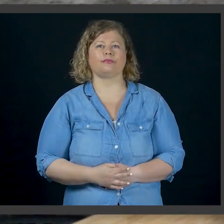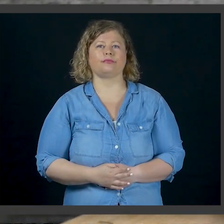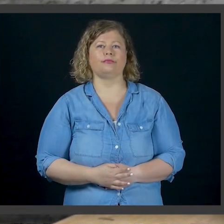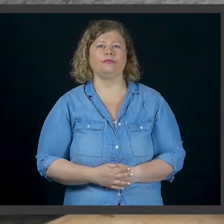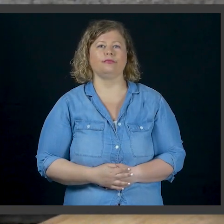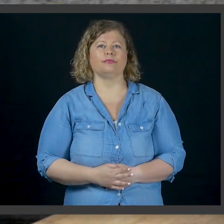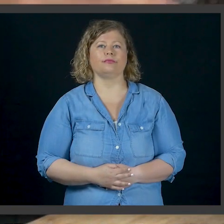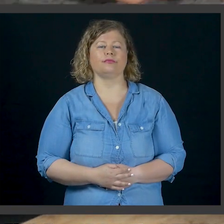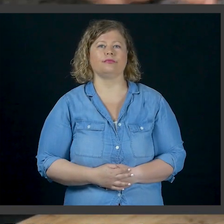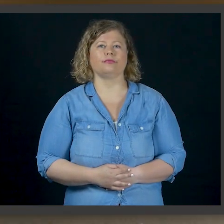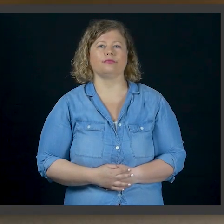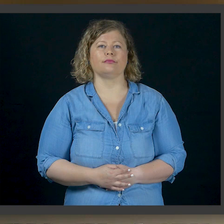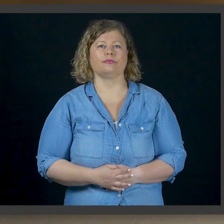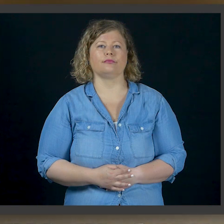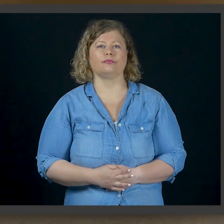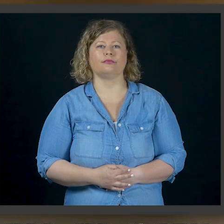a pinch of sugar,